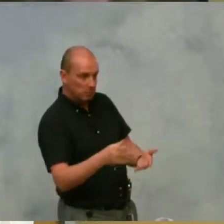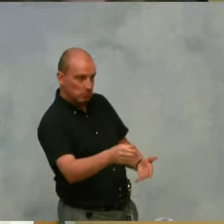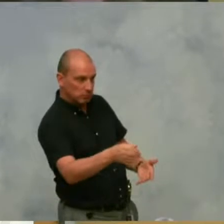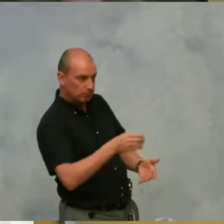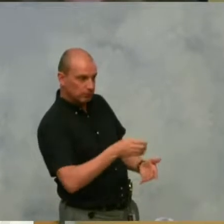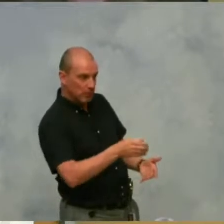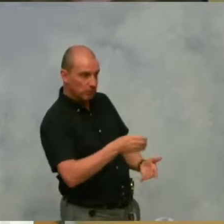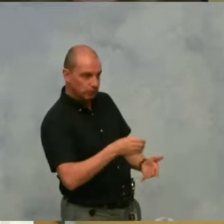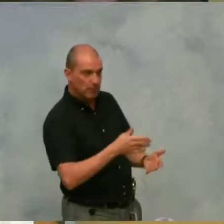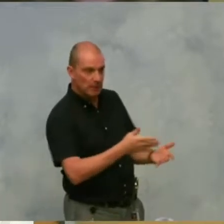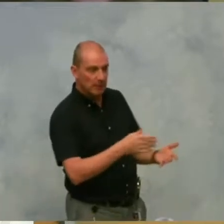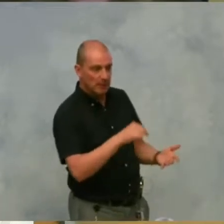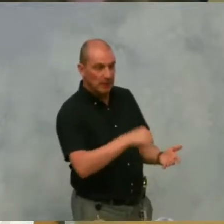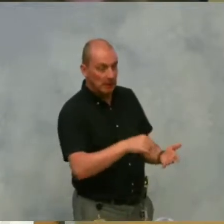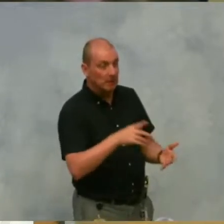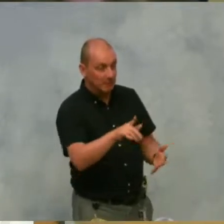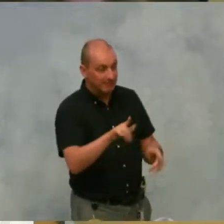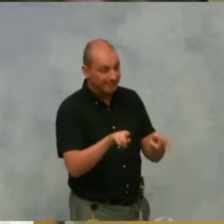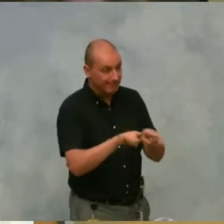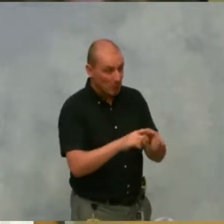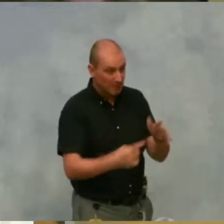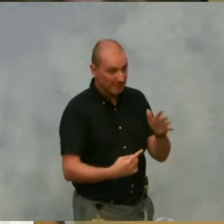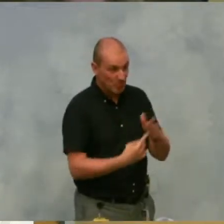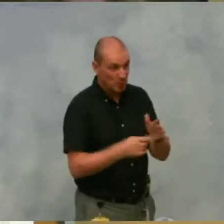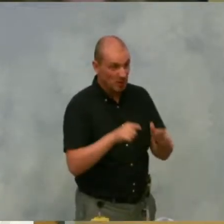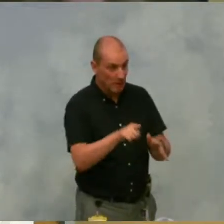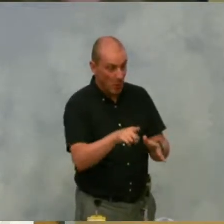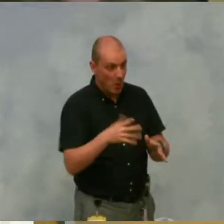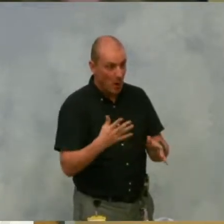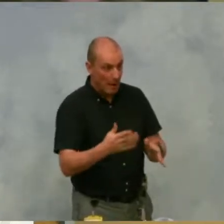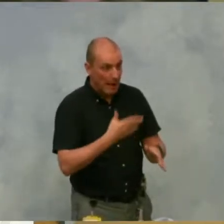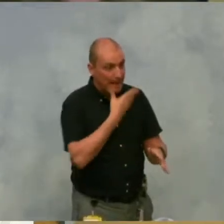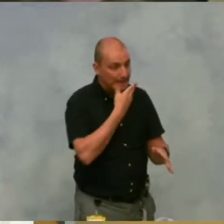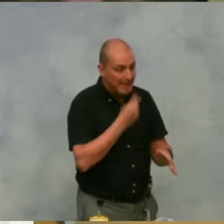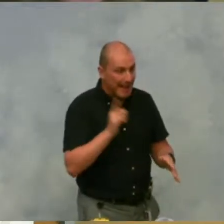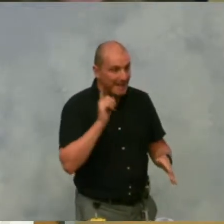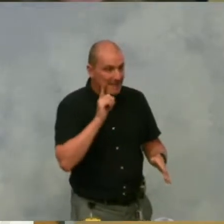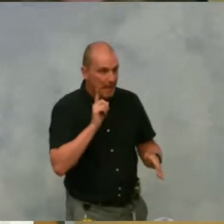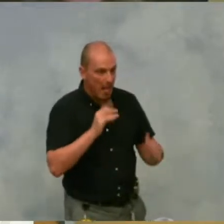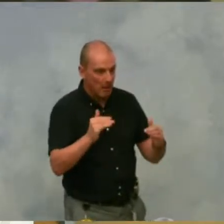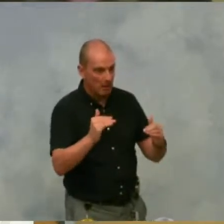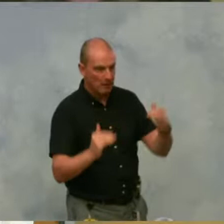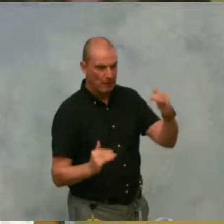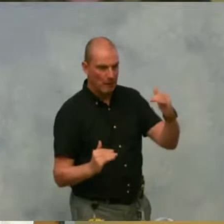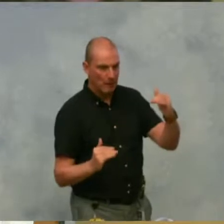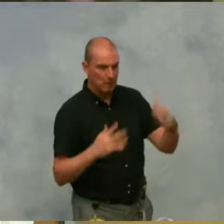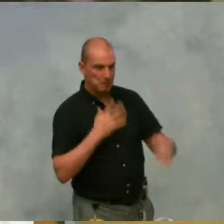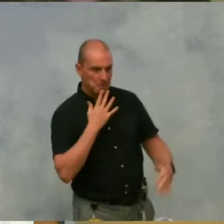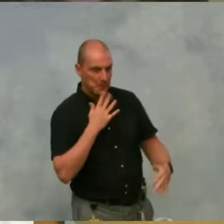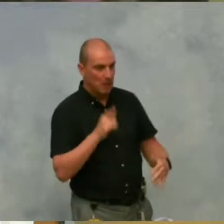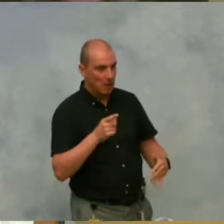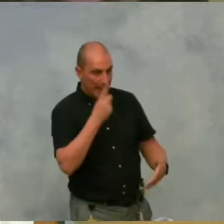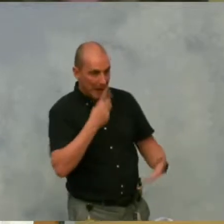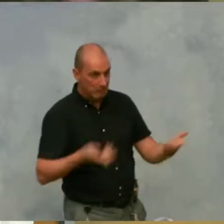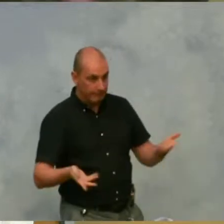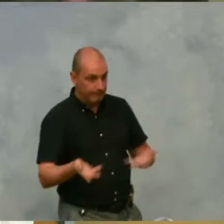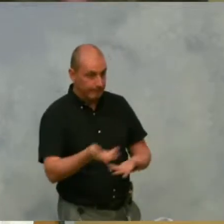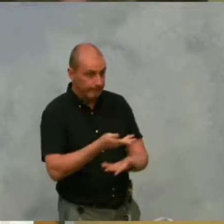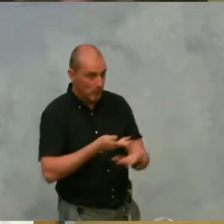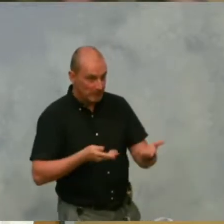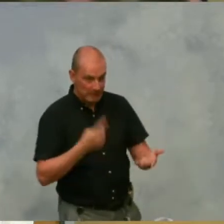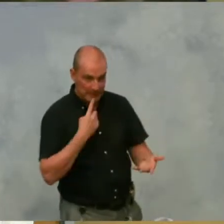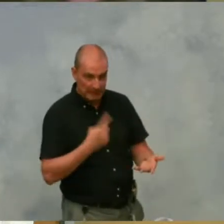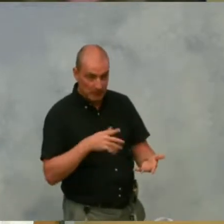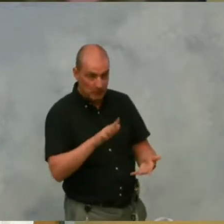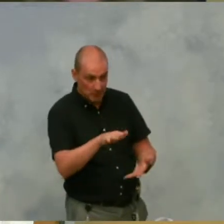our gender issues in particular areas. So if there's a conversation going on with facility staff, which are predominantly female, have you